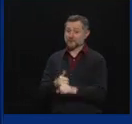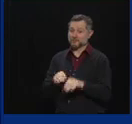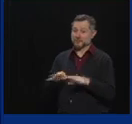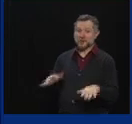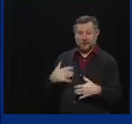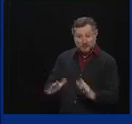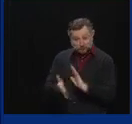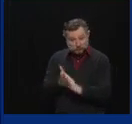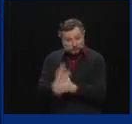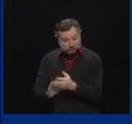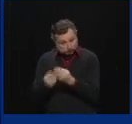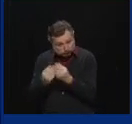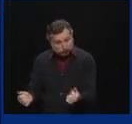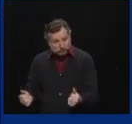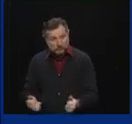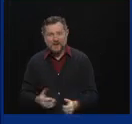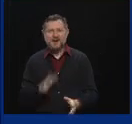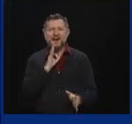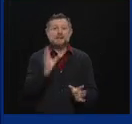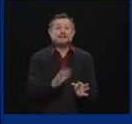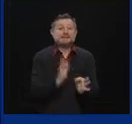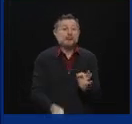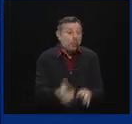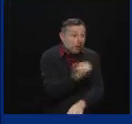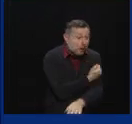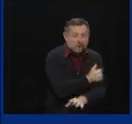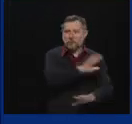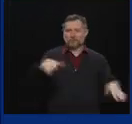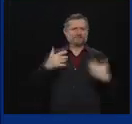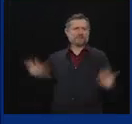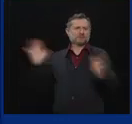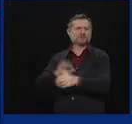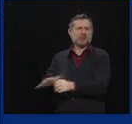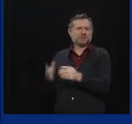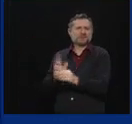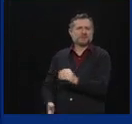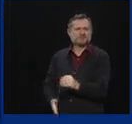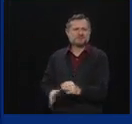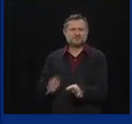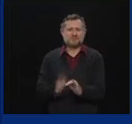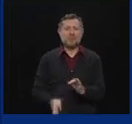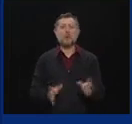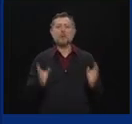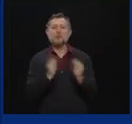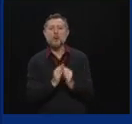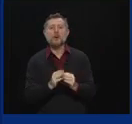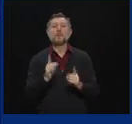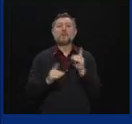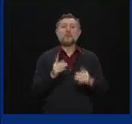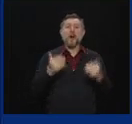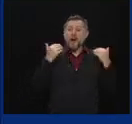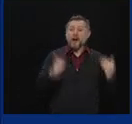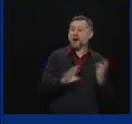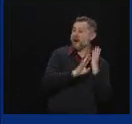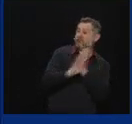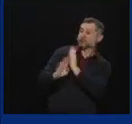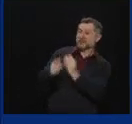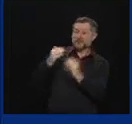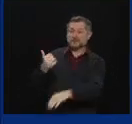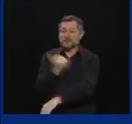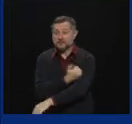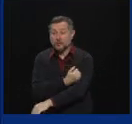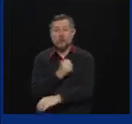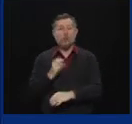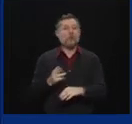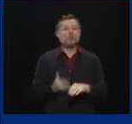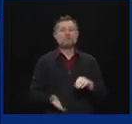It is so simple. It is so simple. Get more people vaccinated and get the booster if you haven't had it.